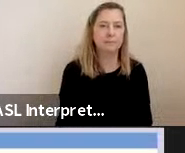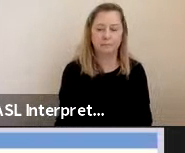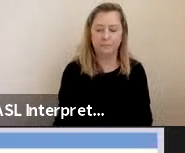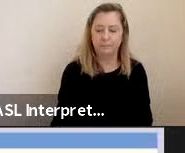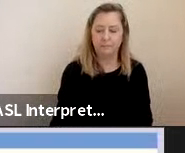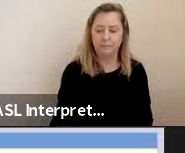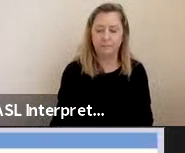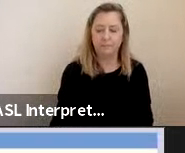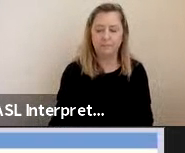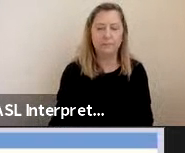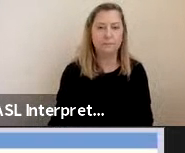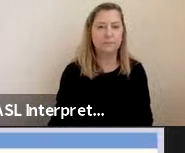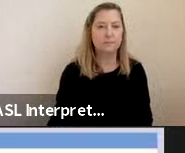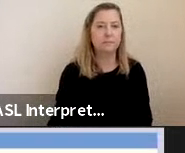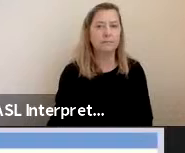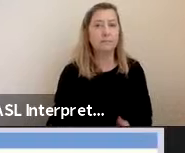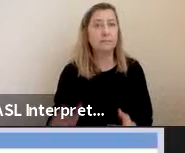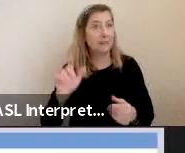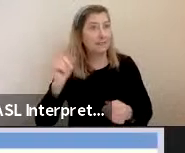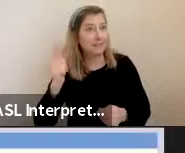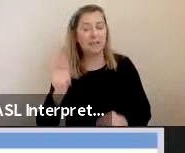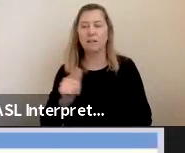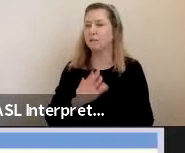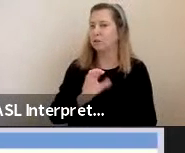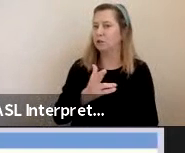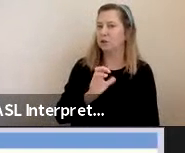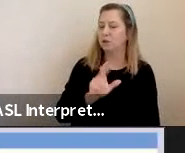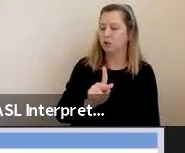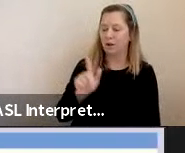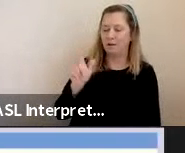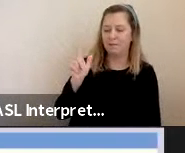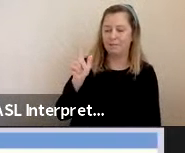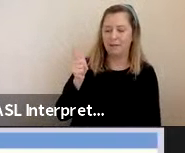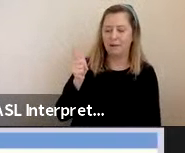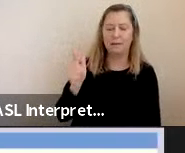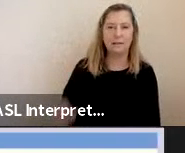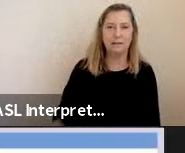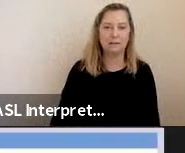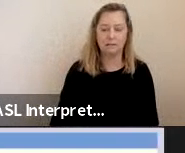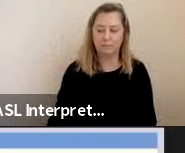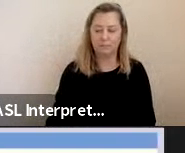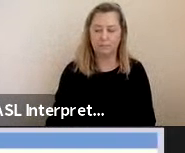I need a second. Chuck will second that.